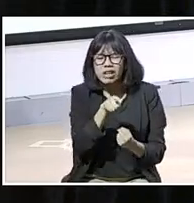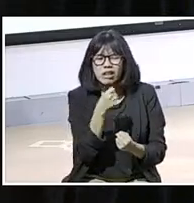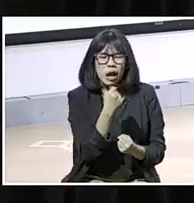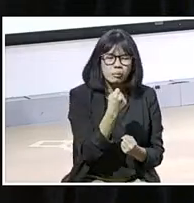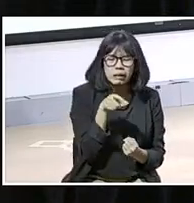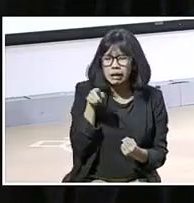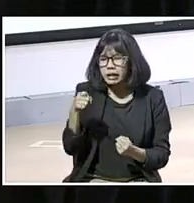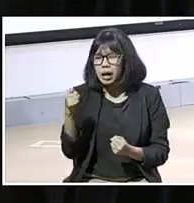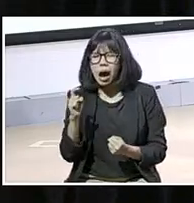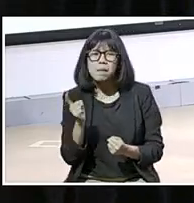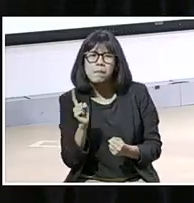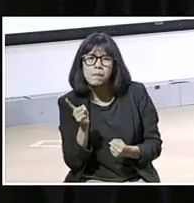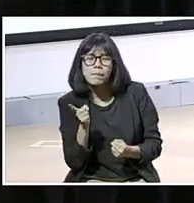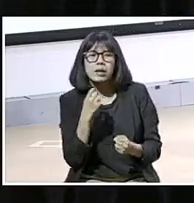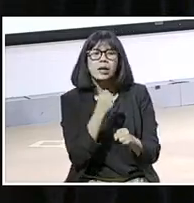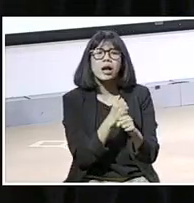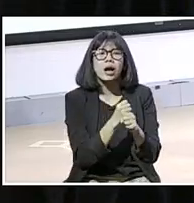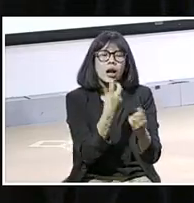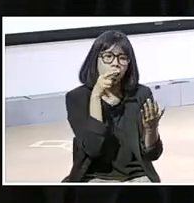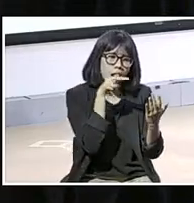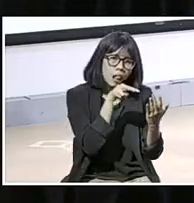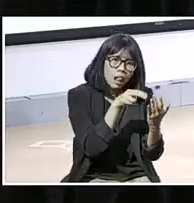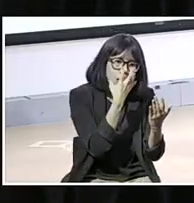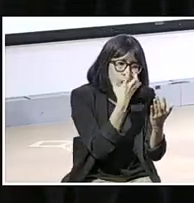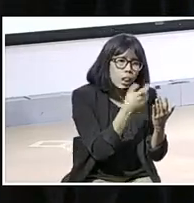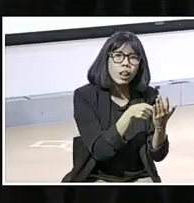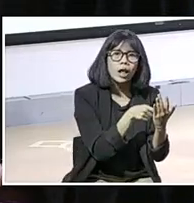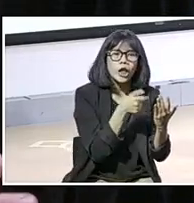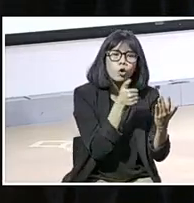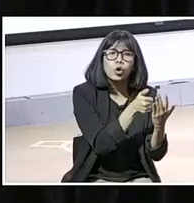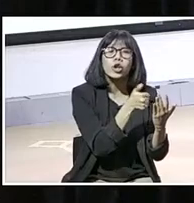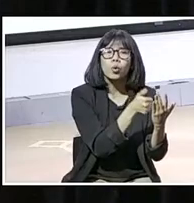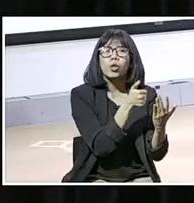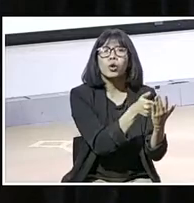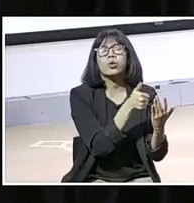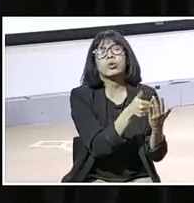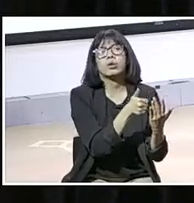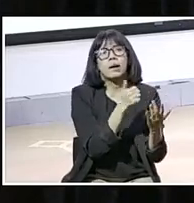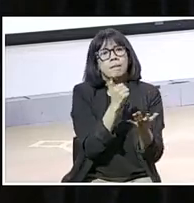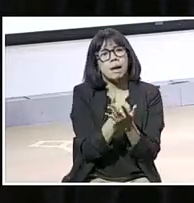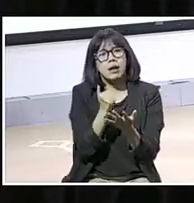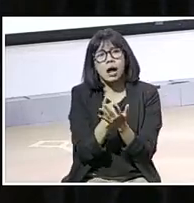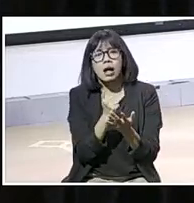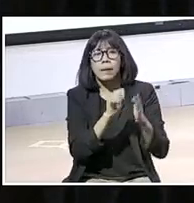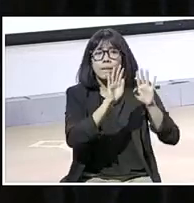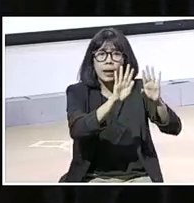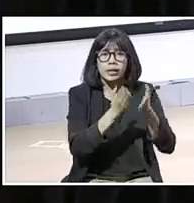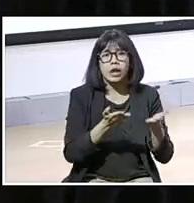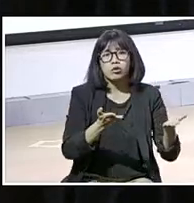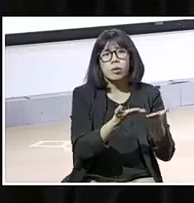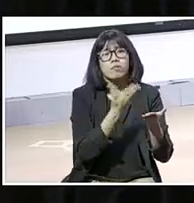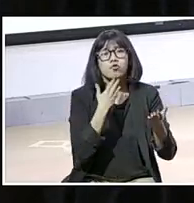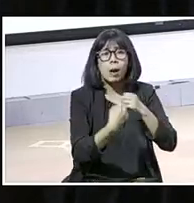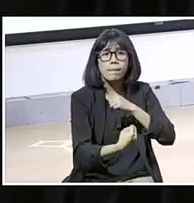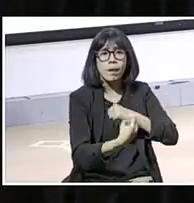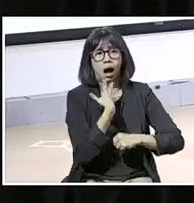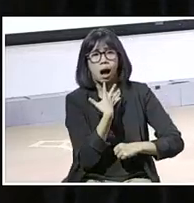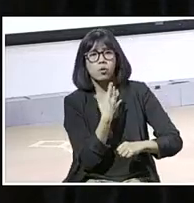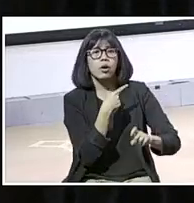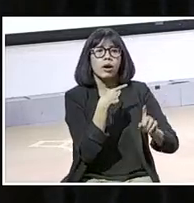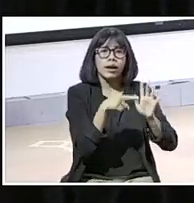need to understand you're doing what you have to do to be successful, and understanding that the digital age, social media, ultimately is not going to help